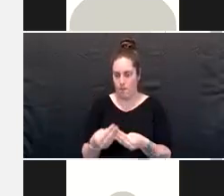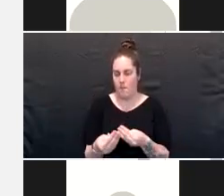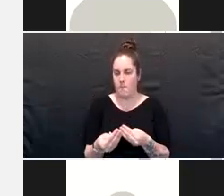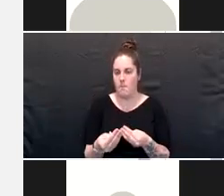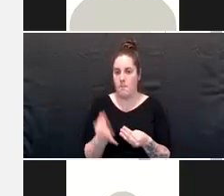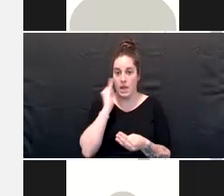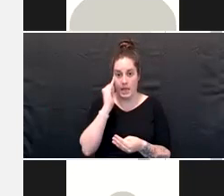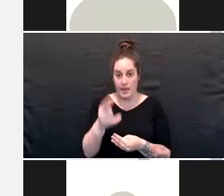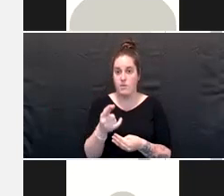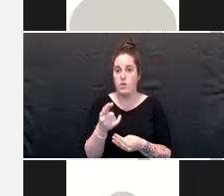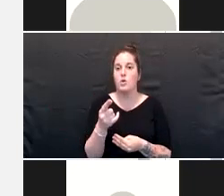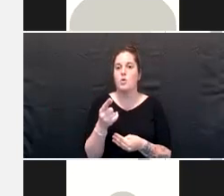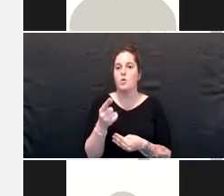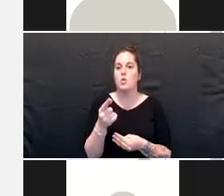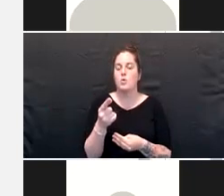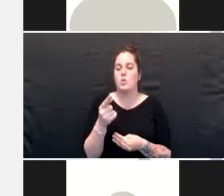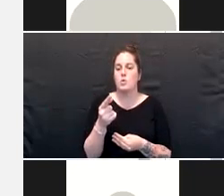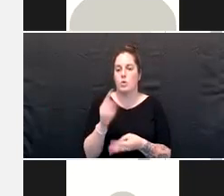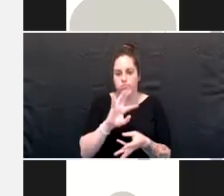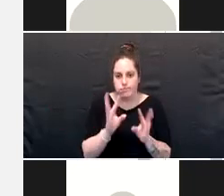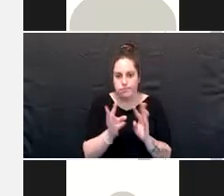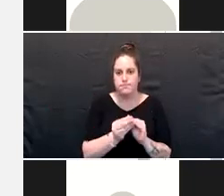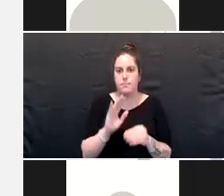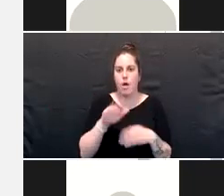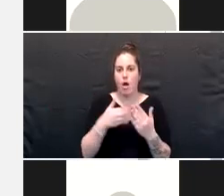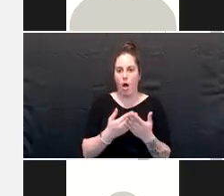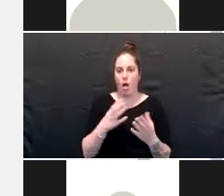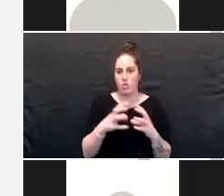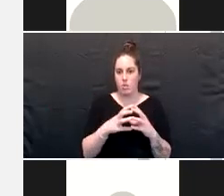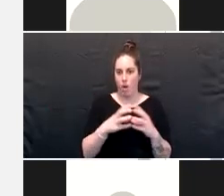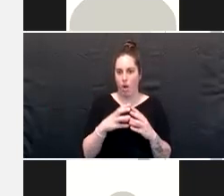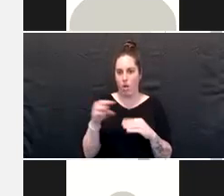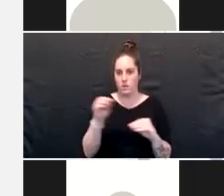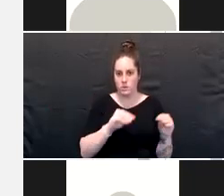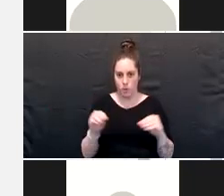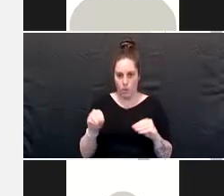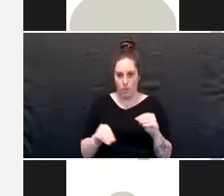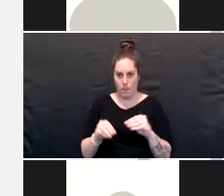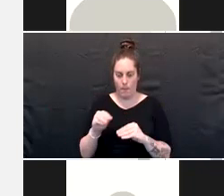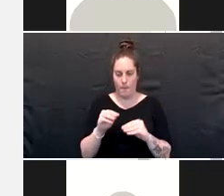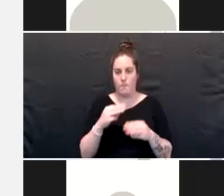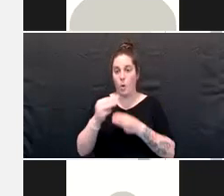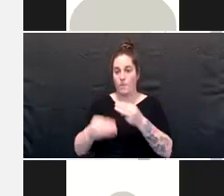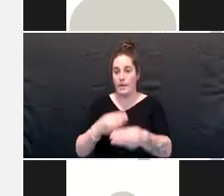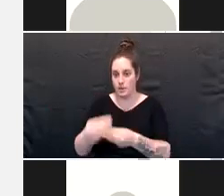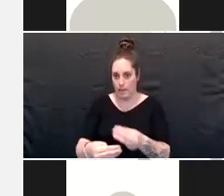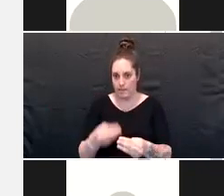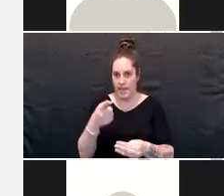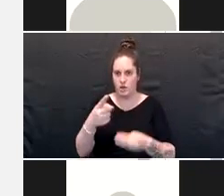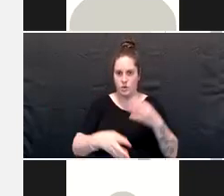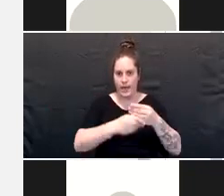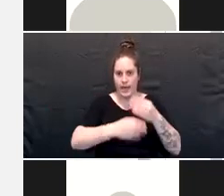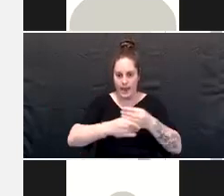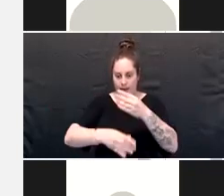the momentum of all of the balls that are moving and you add it up